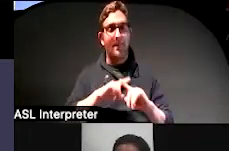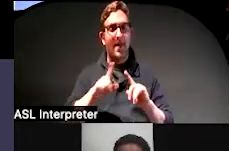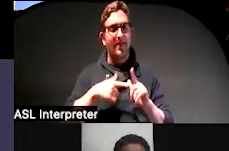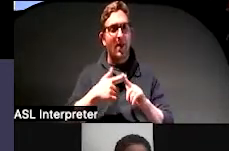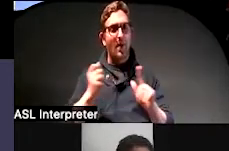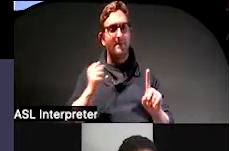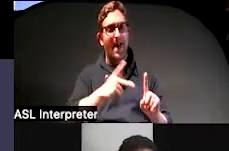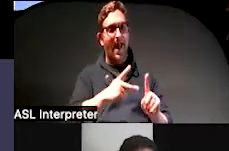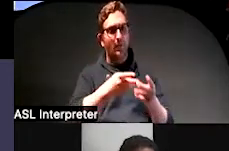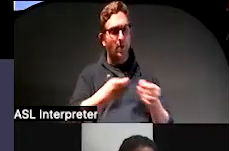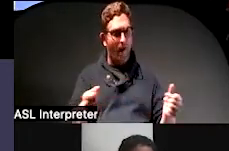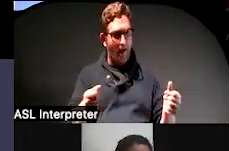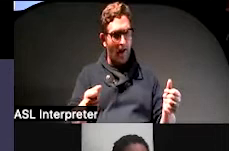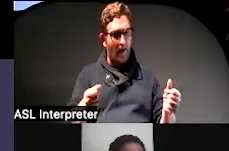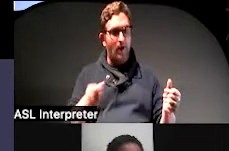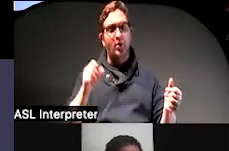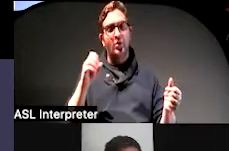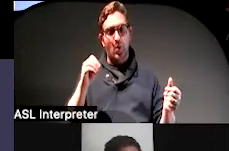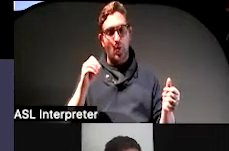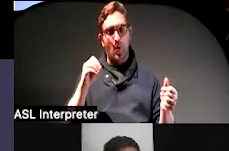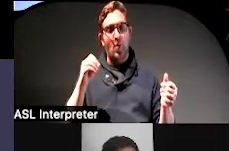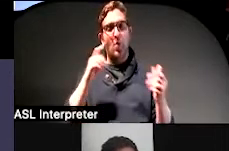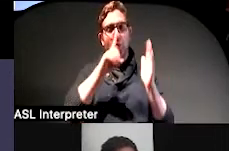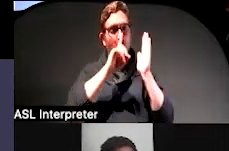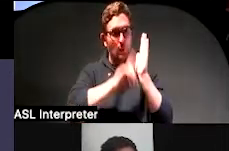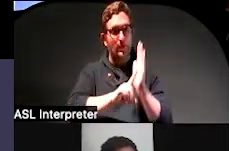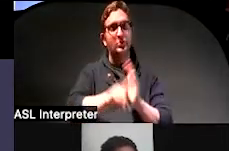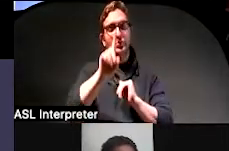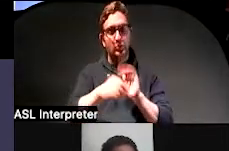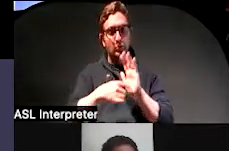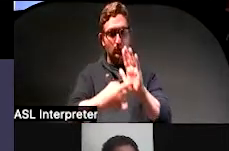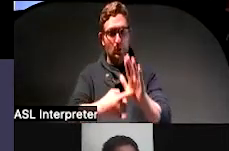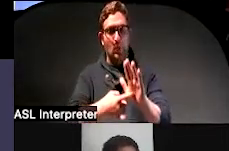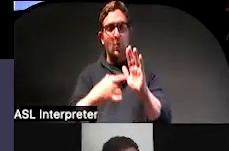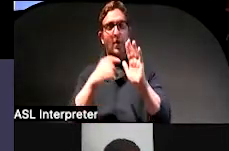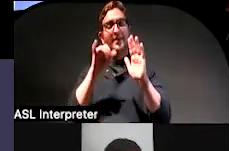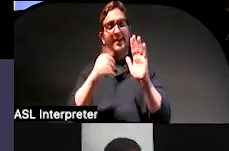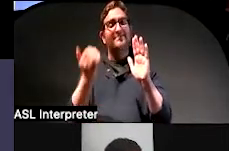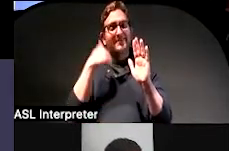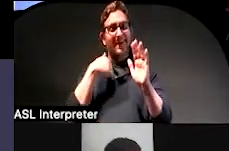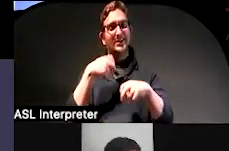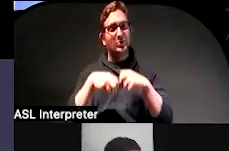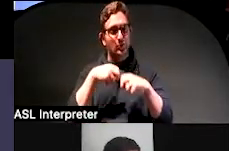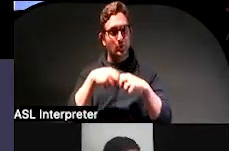back, it was gone. And so research does show that there's issues when it comes to factors